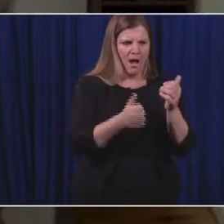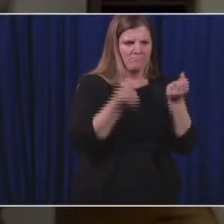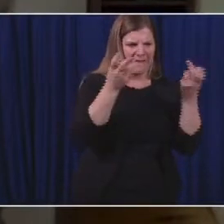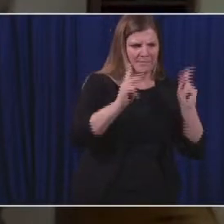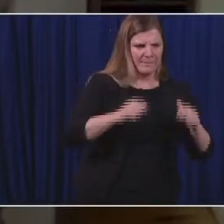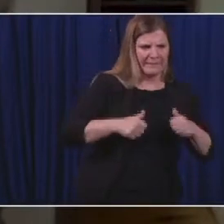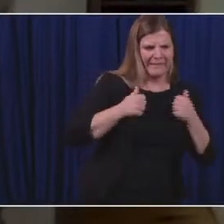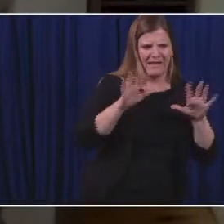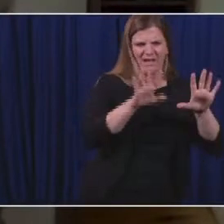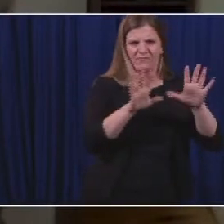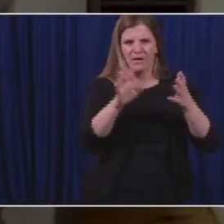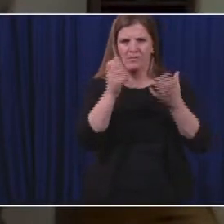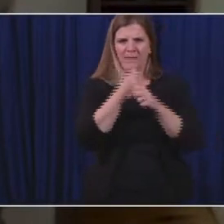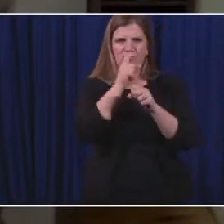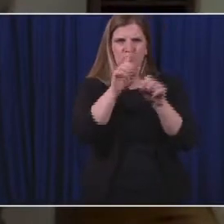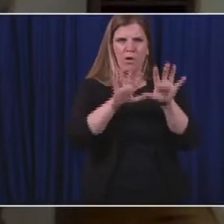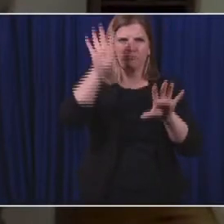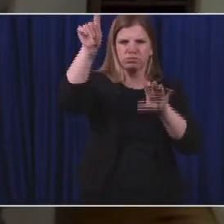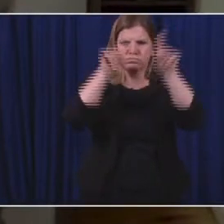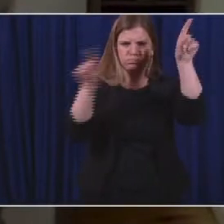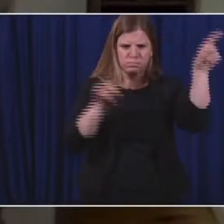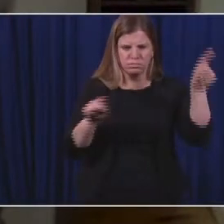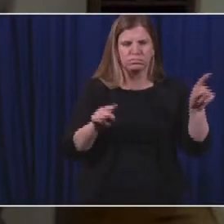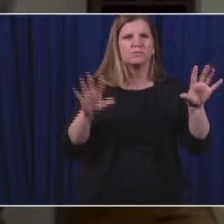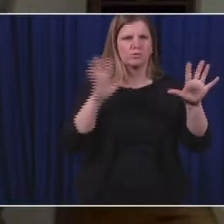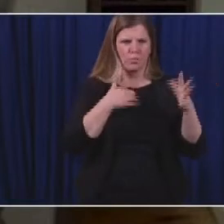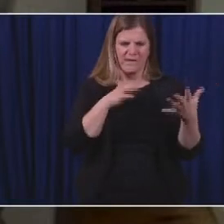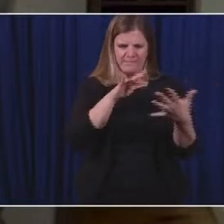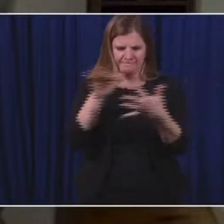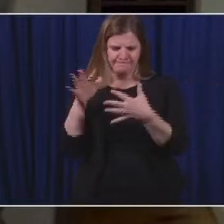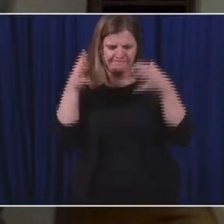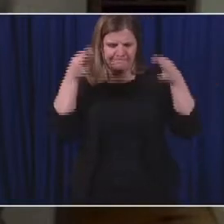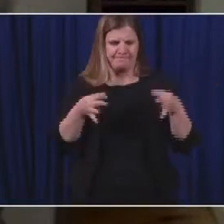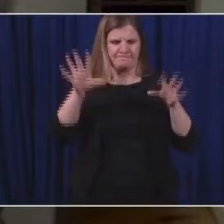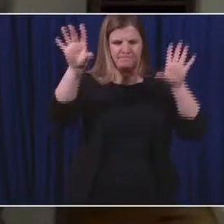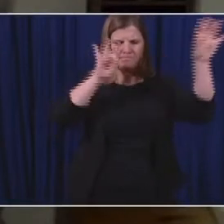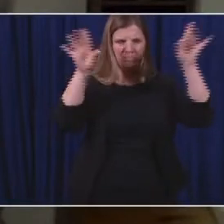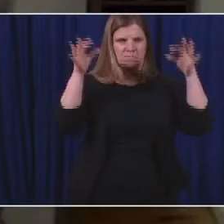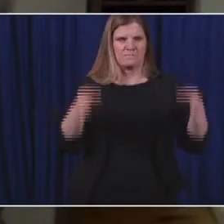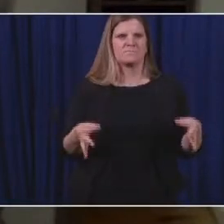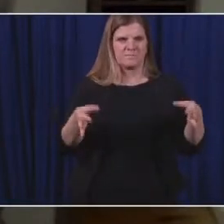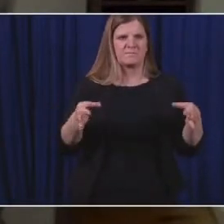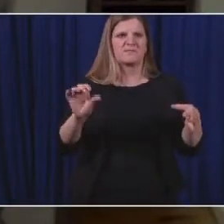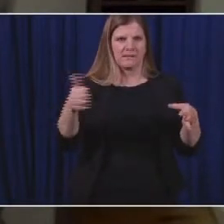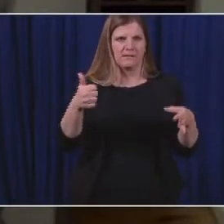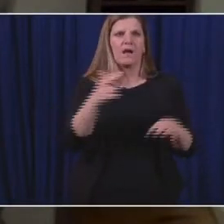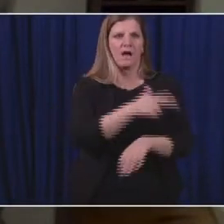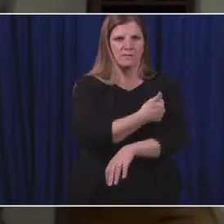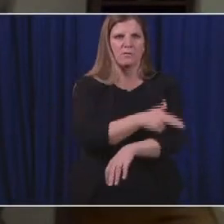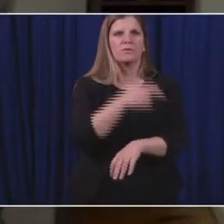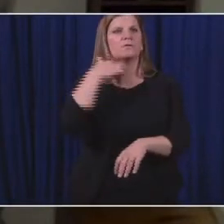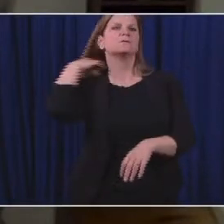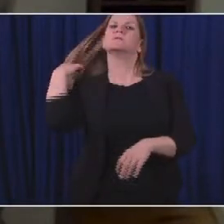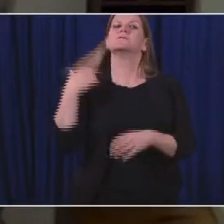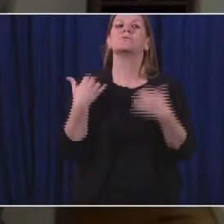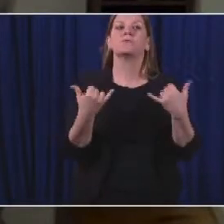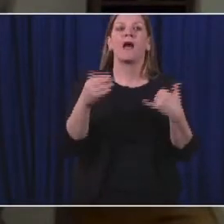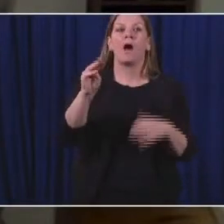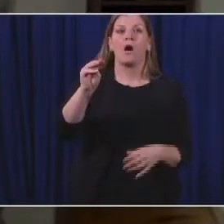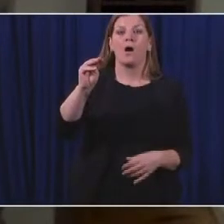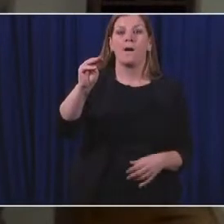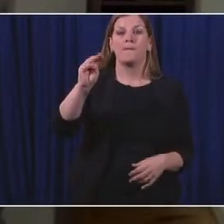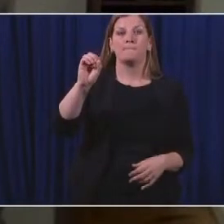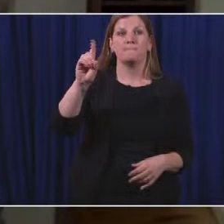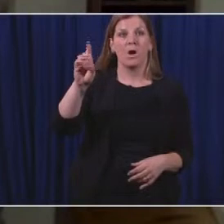storage capacity. Next week, we hope, if Moderna is approved, that we